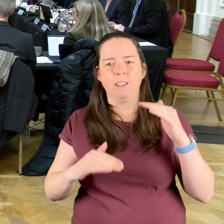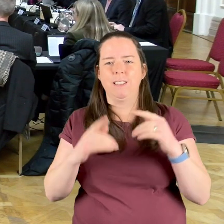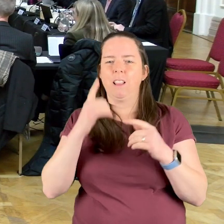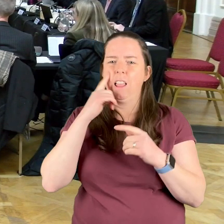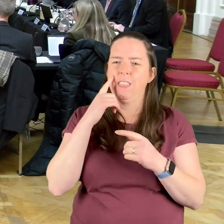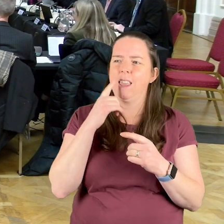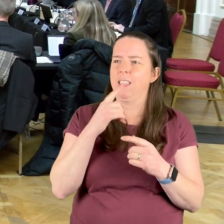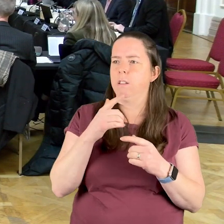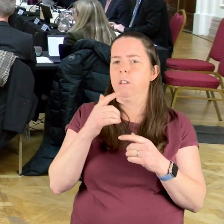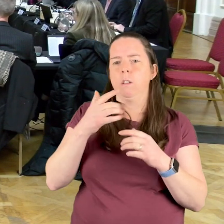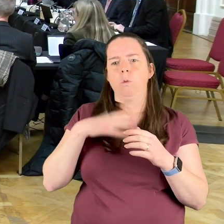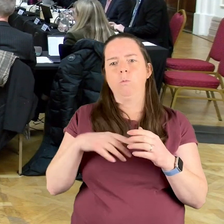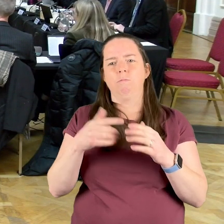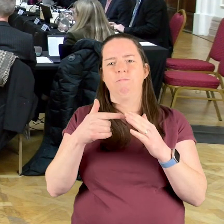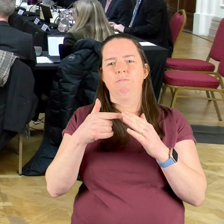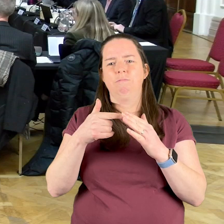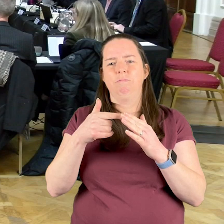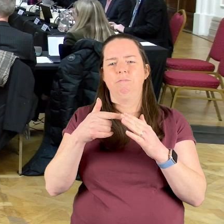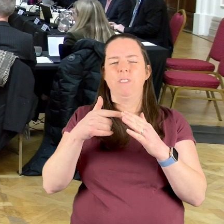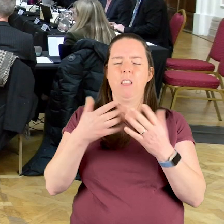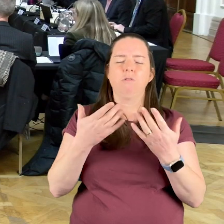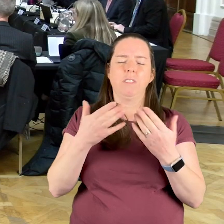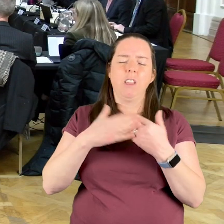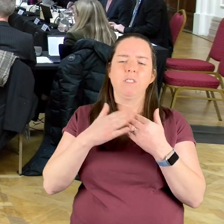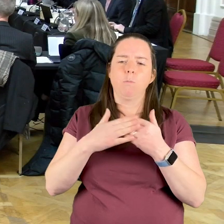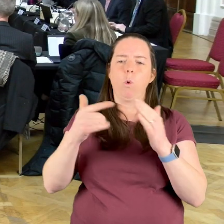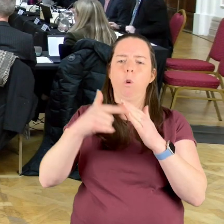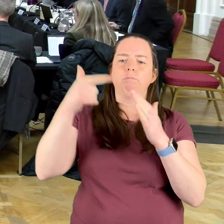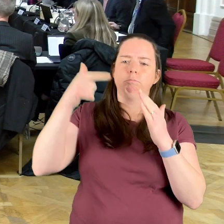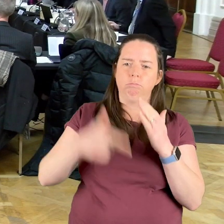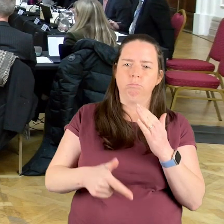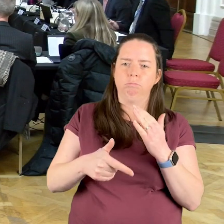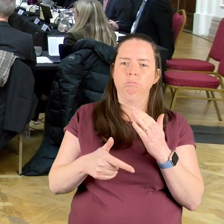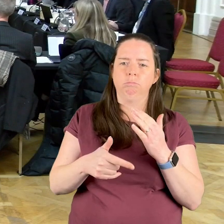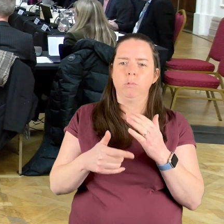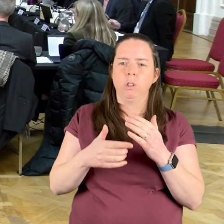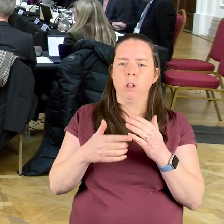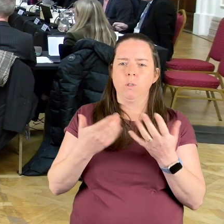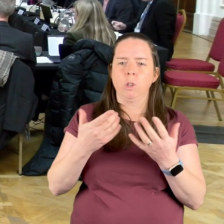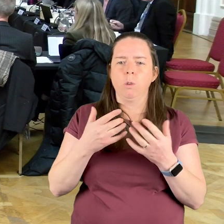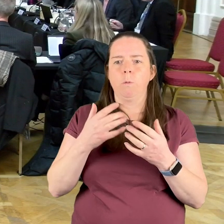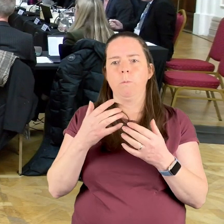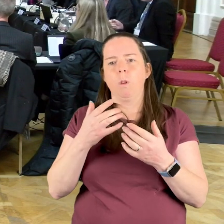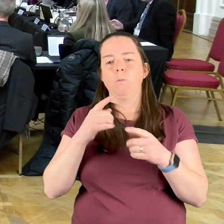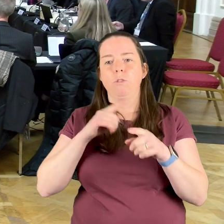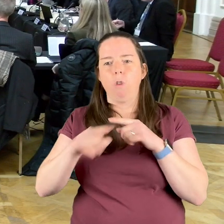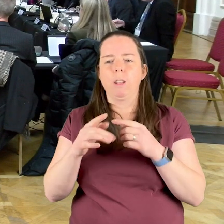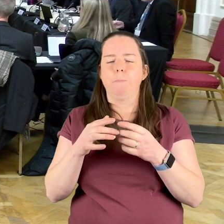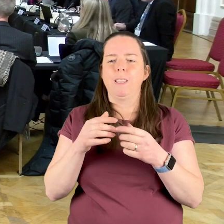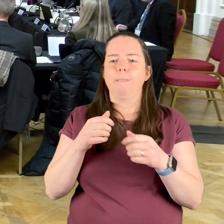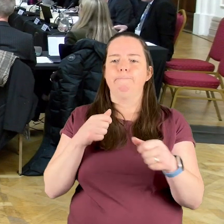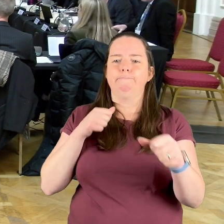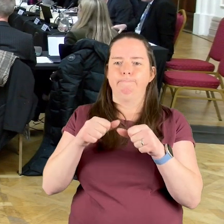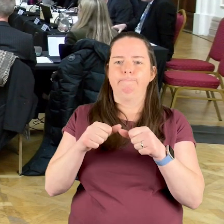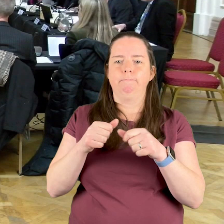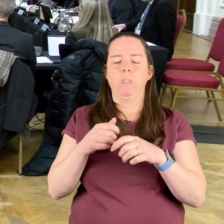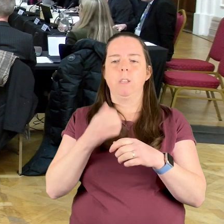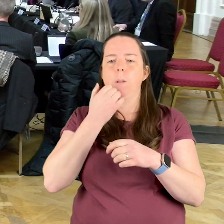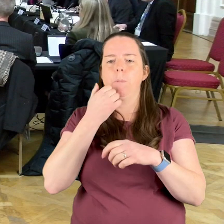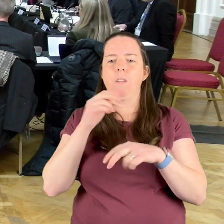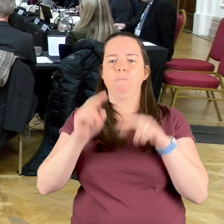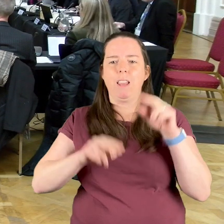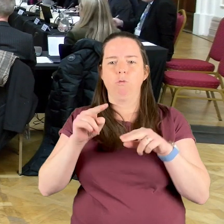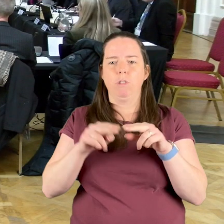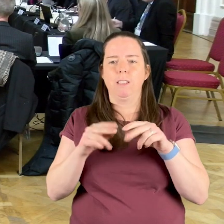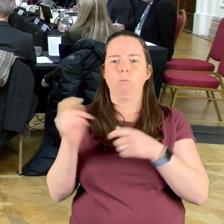to go in that. I would flag that we tried to be quite tight in the number of metrics